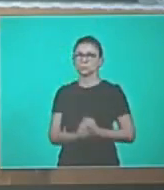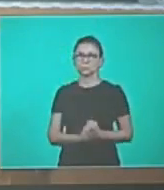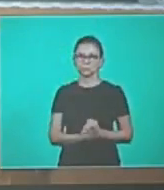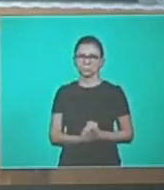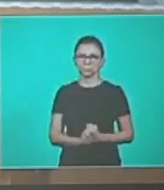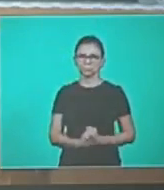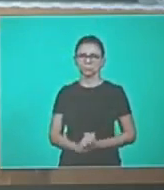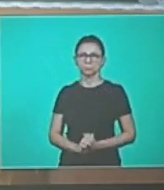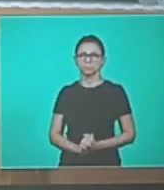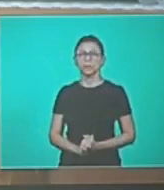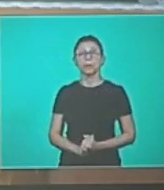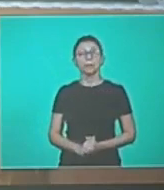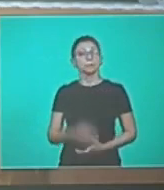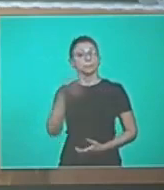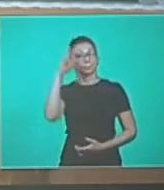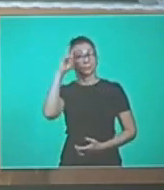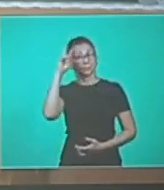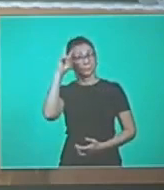these instructions.